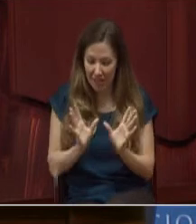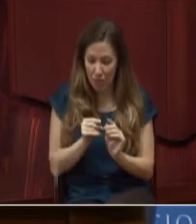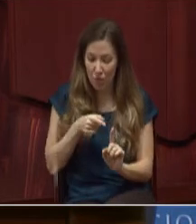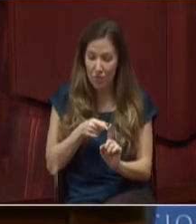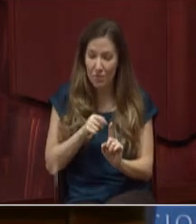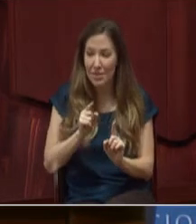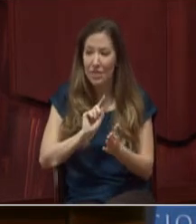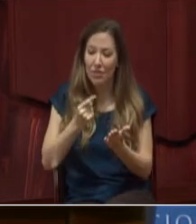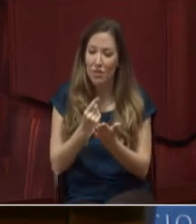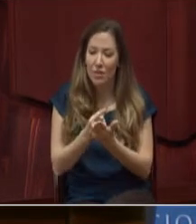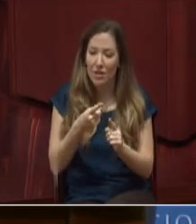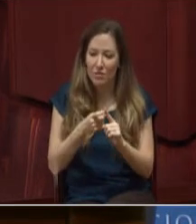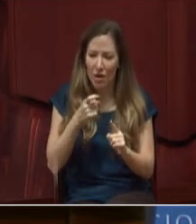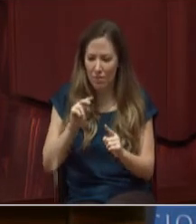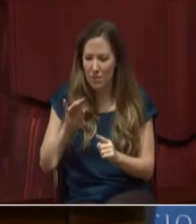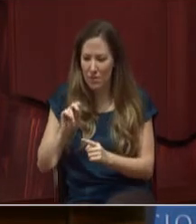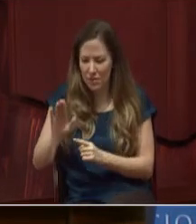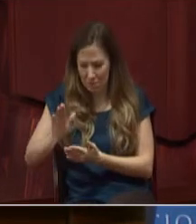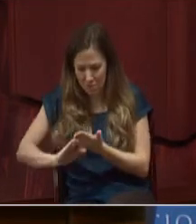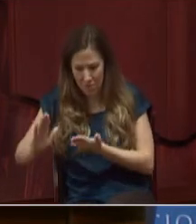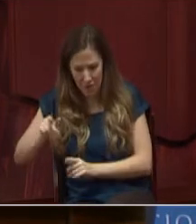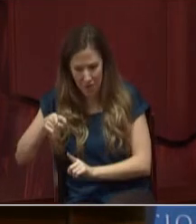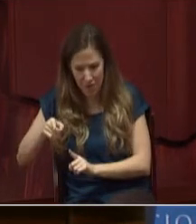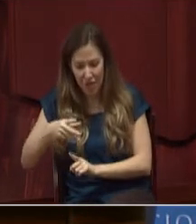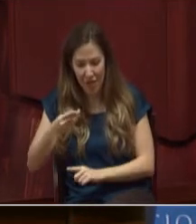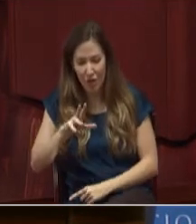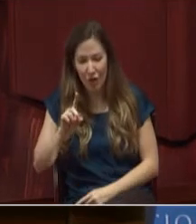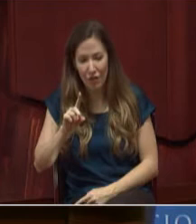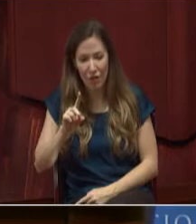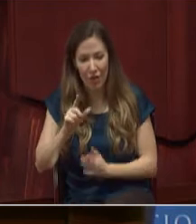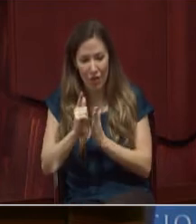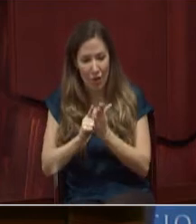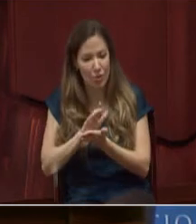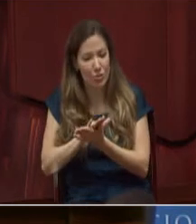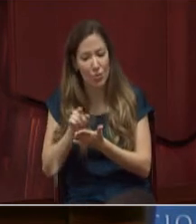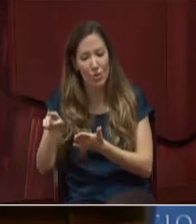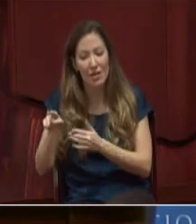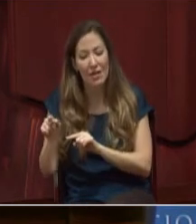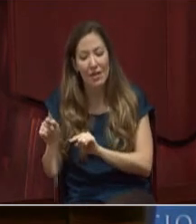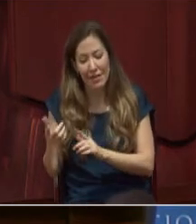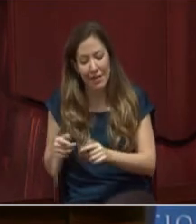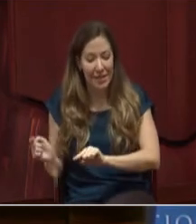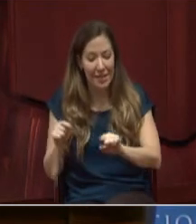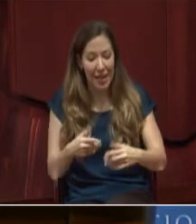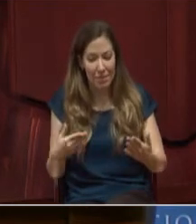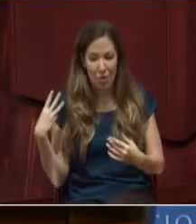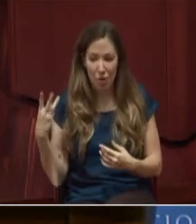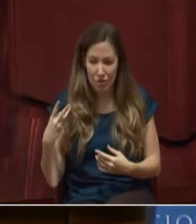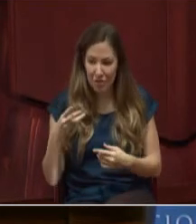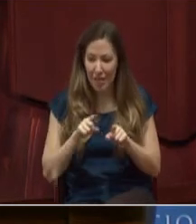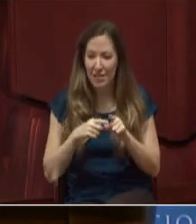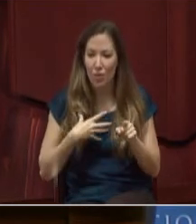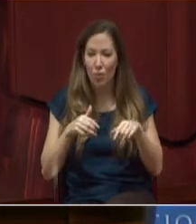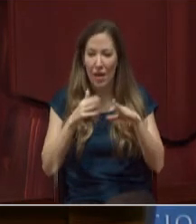of President Nixon's alma mater, Whittier College, and Harvard Law School. Came to Washington as a White House fellow, assigned to Paul